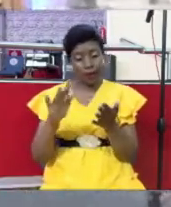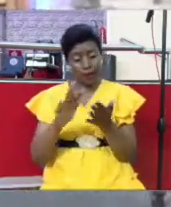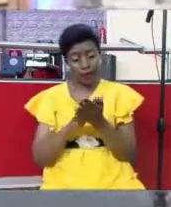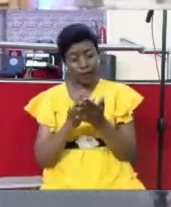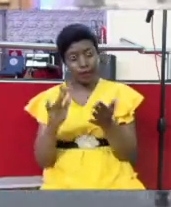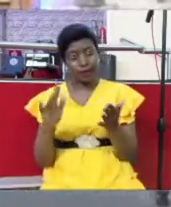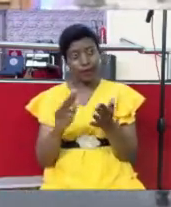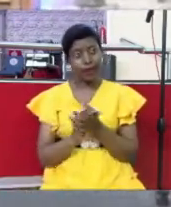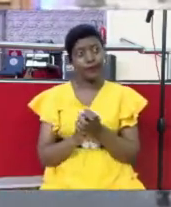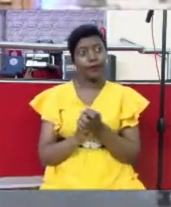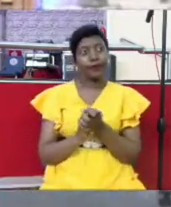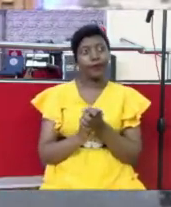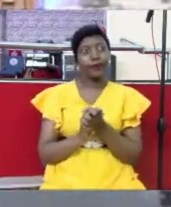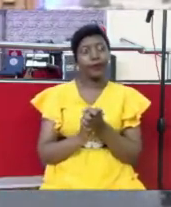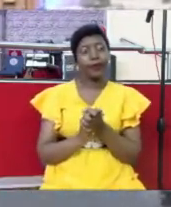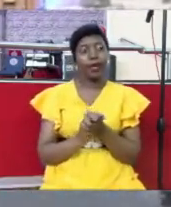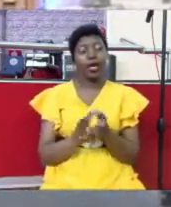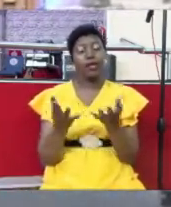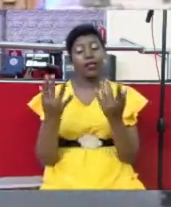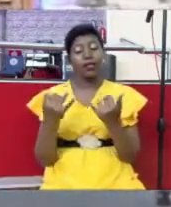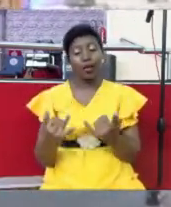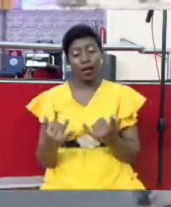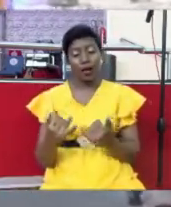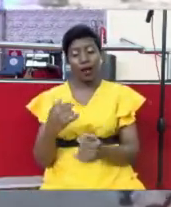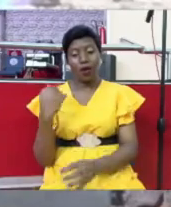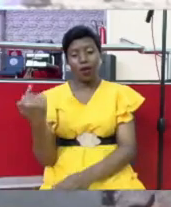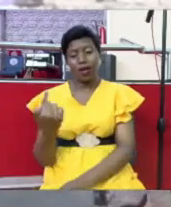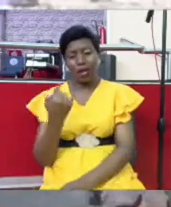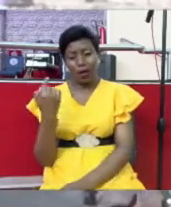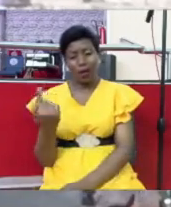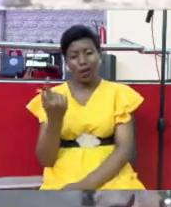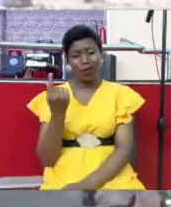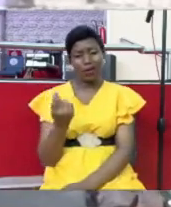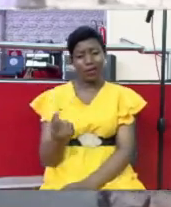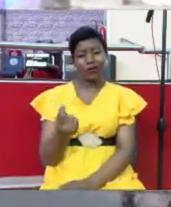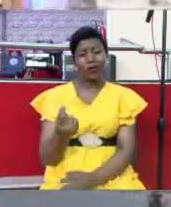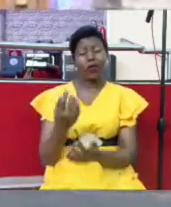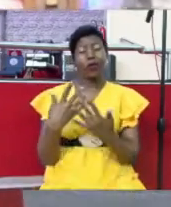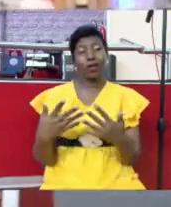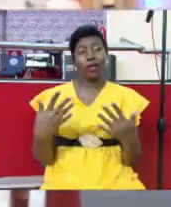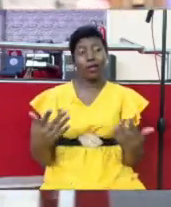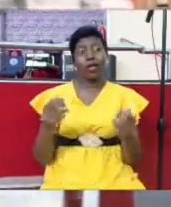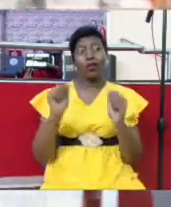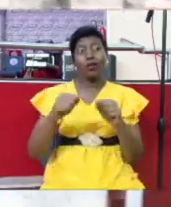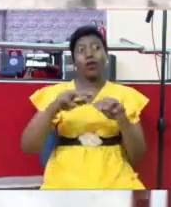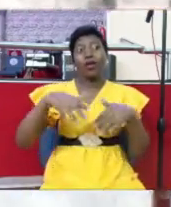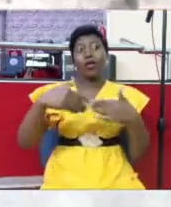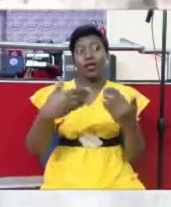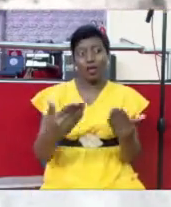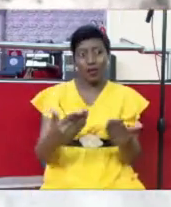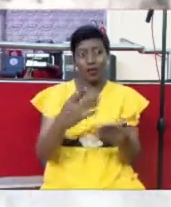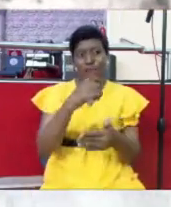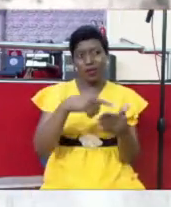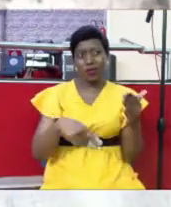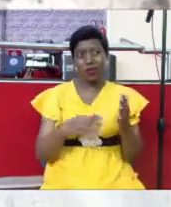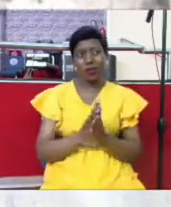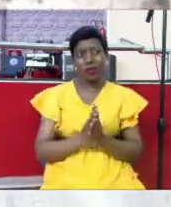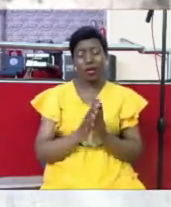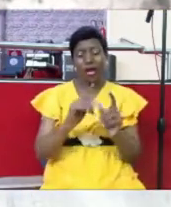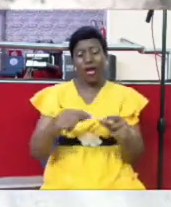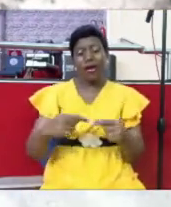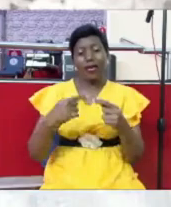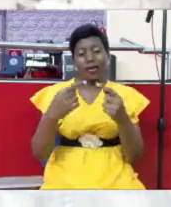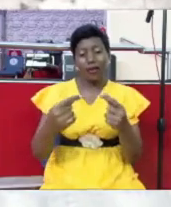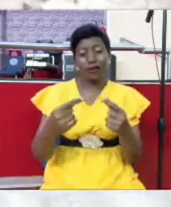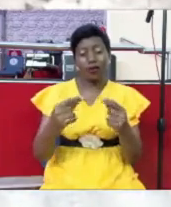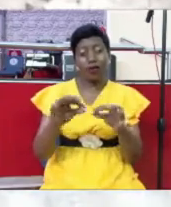tukiwa na sifa. And therefore, the only little thing, very little that we can give is a gift maybe of finances. And